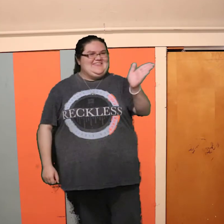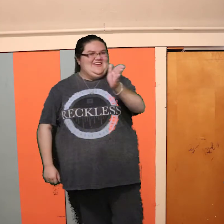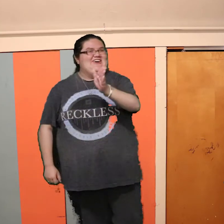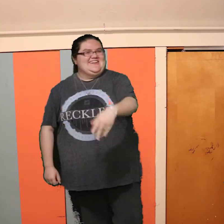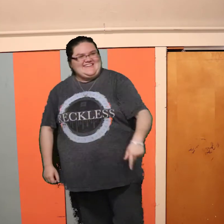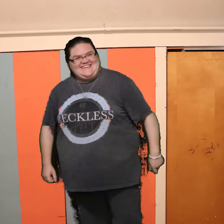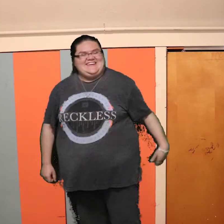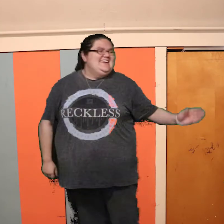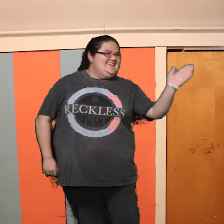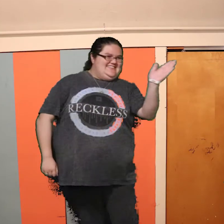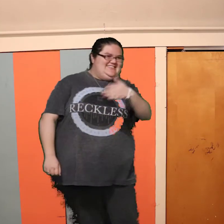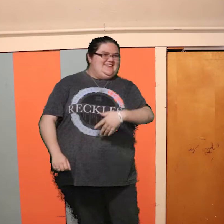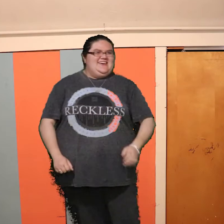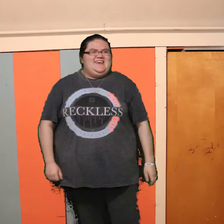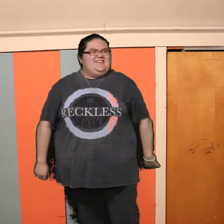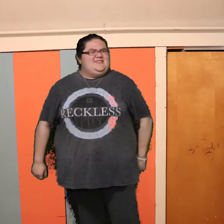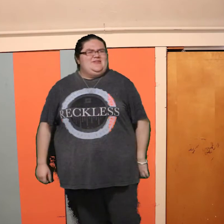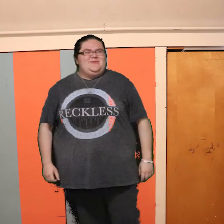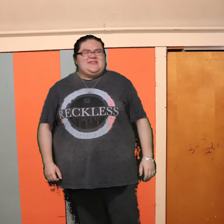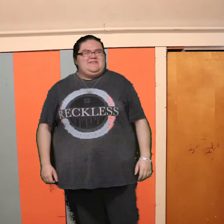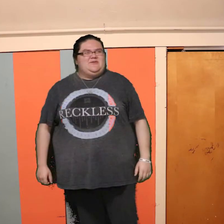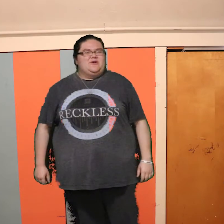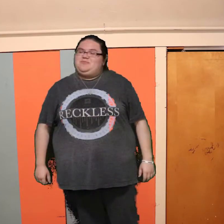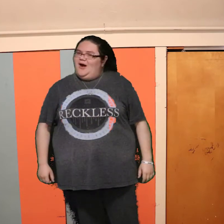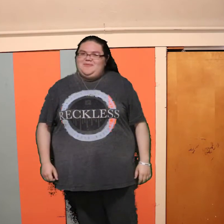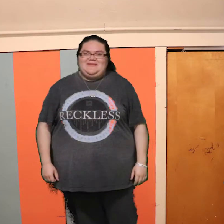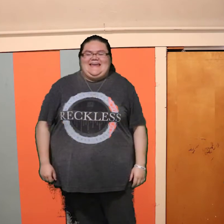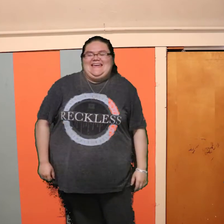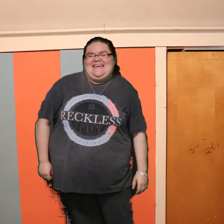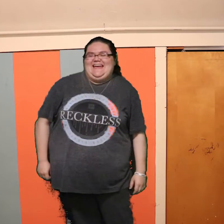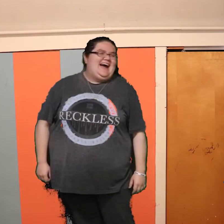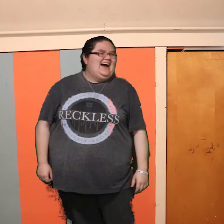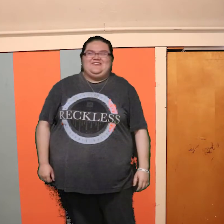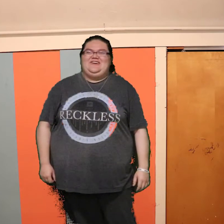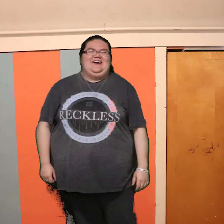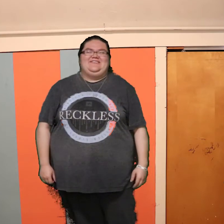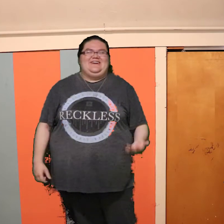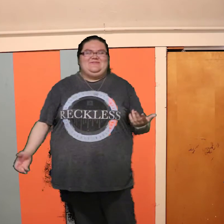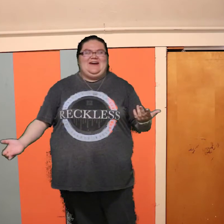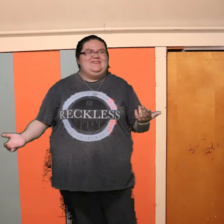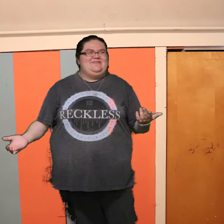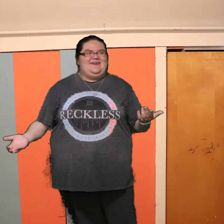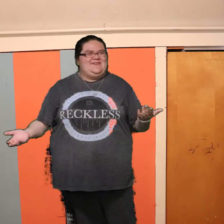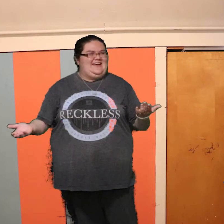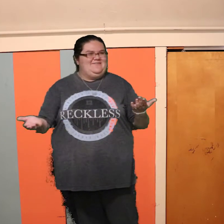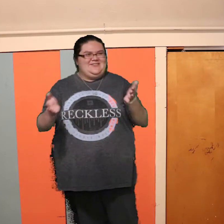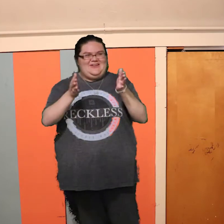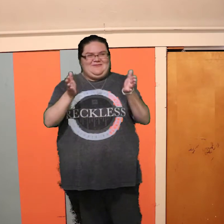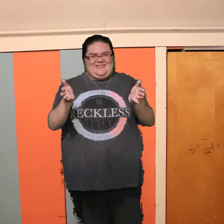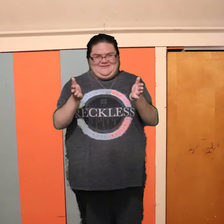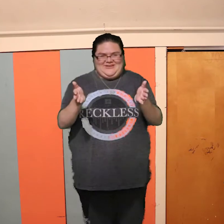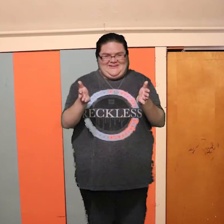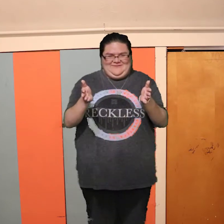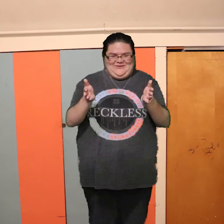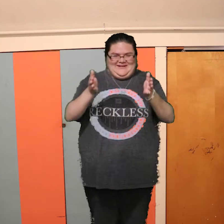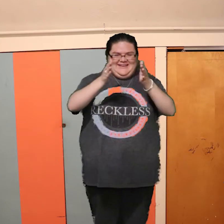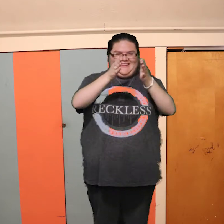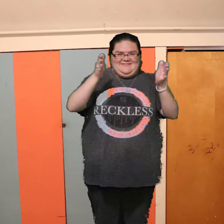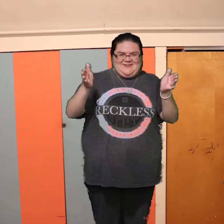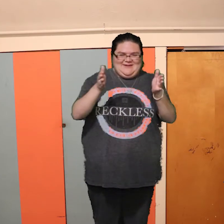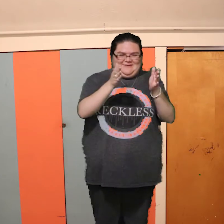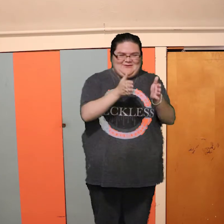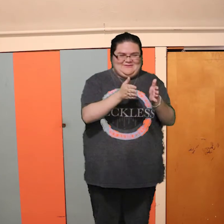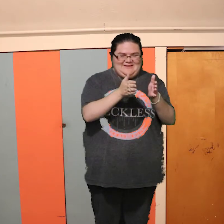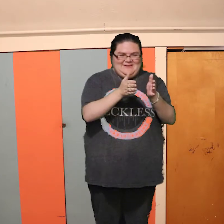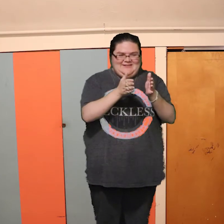a very long syllable sounding word? Probably. I don't know what's that word I'm looking for?